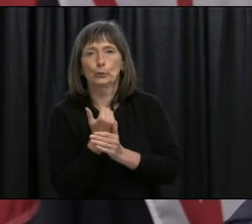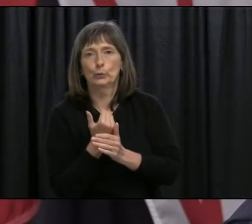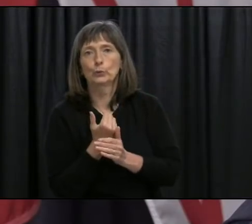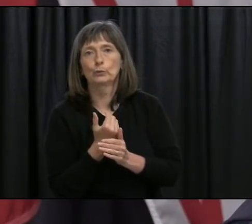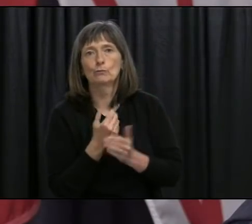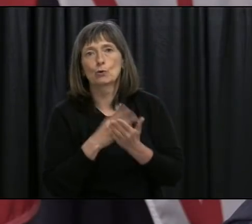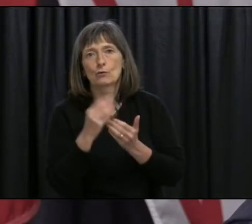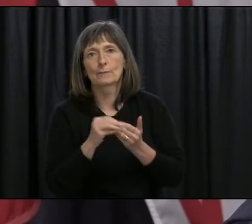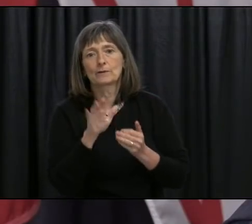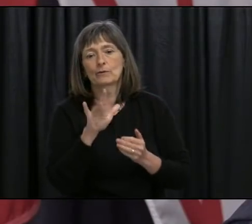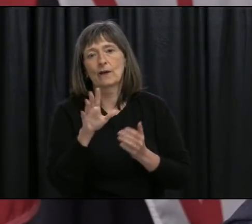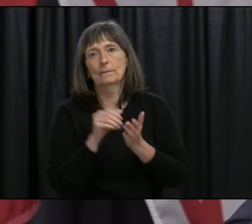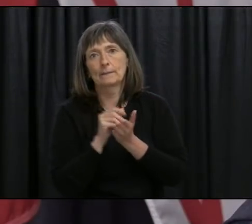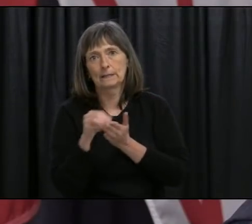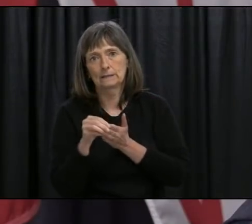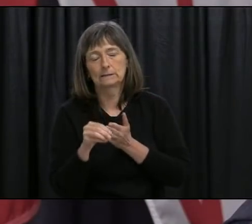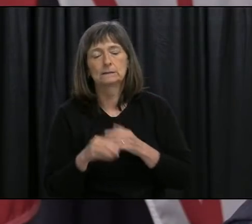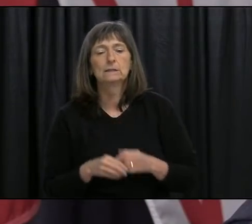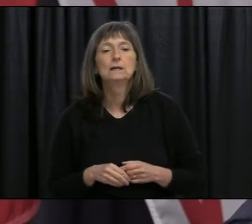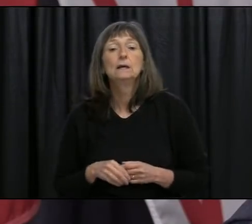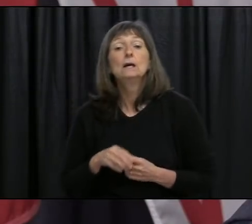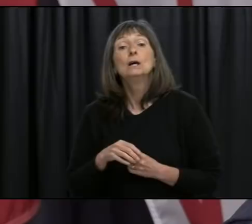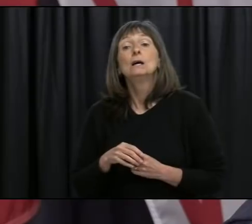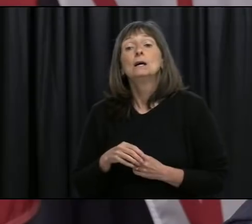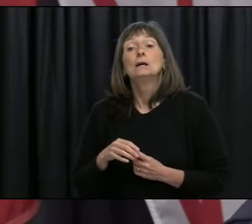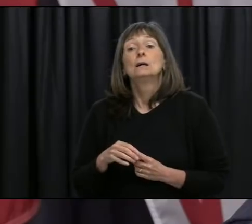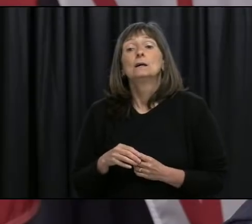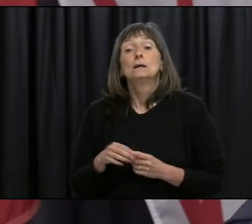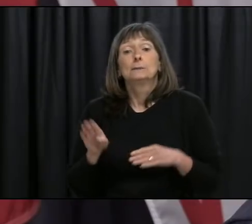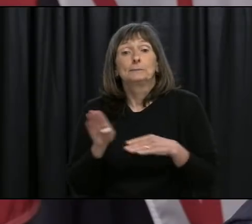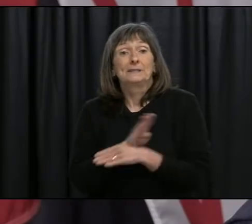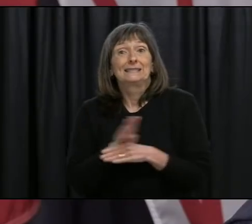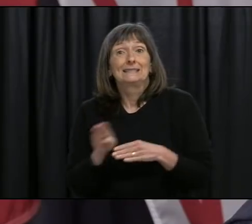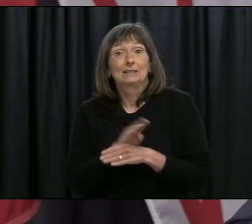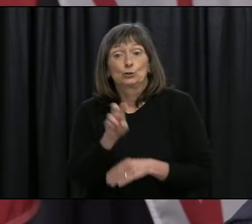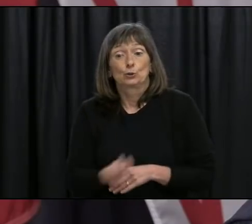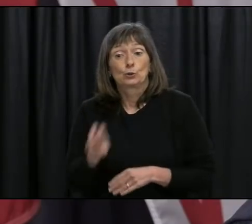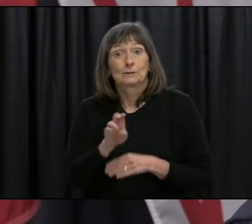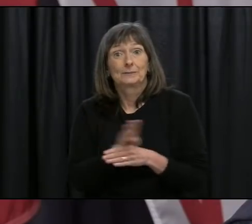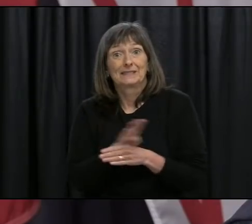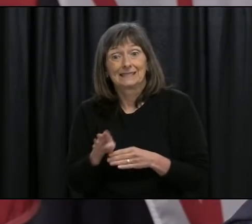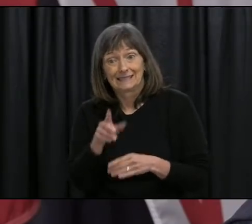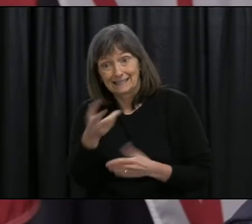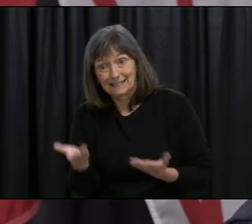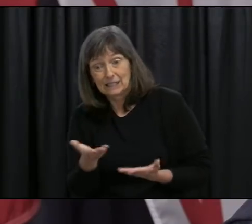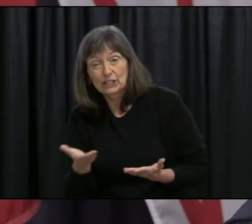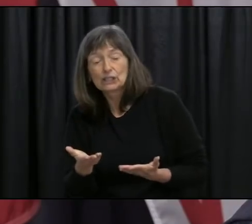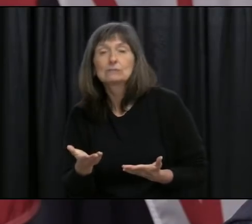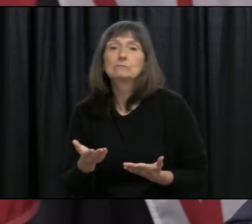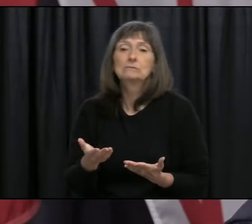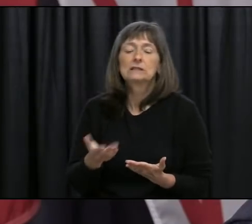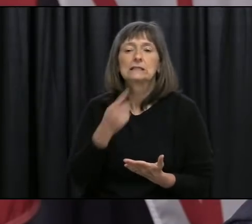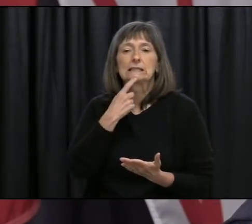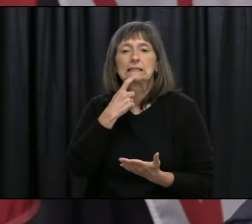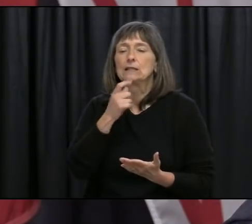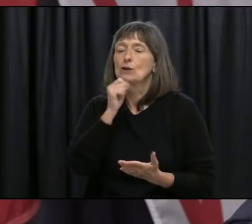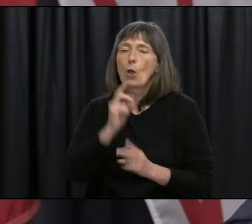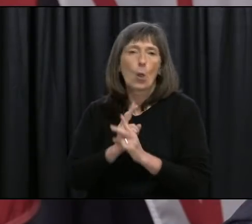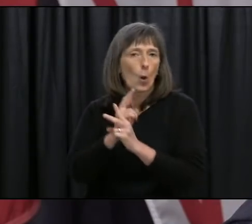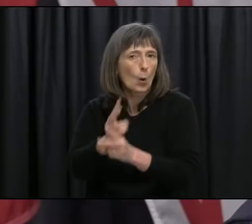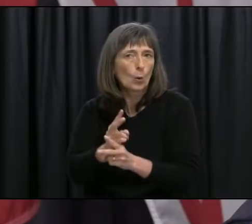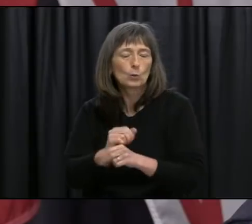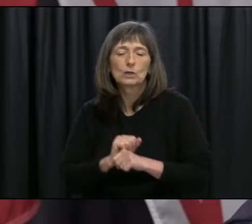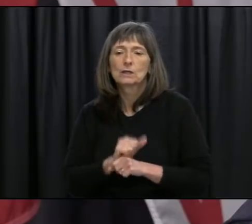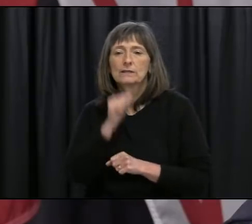point of view, what tourism operators said to us is they needed something that wasn't a loan, something that was non-repayable. So